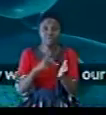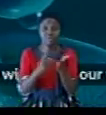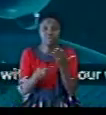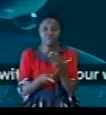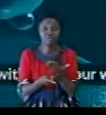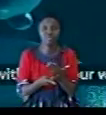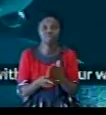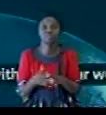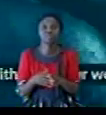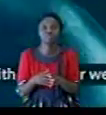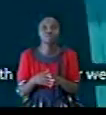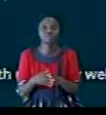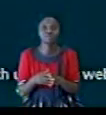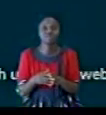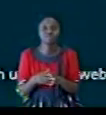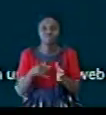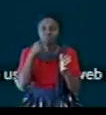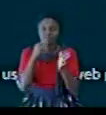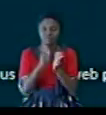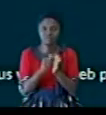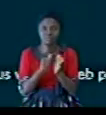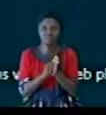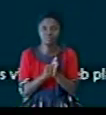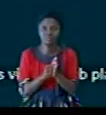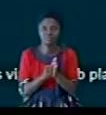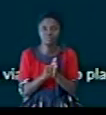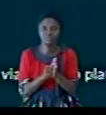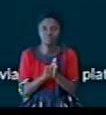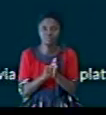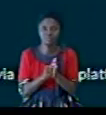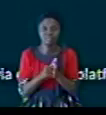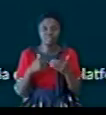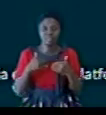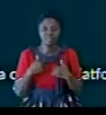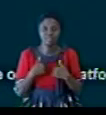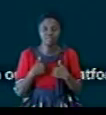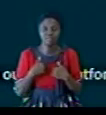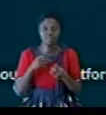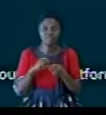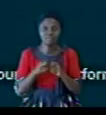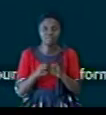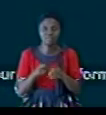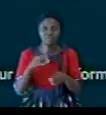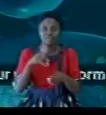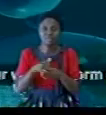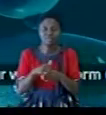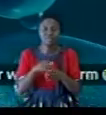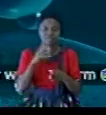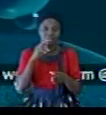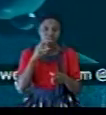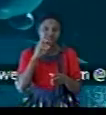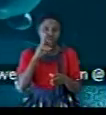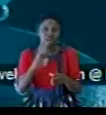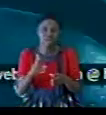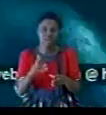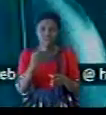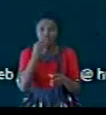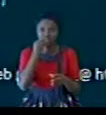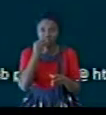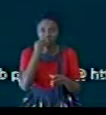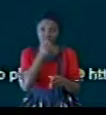affected his walking ability and eating habits. He said he discovered that the pain was due to ulcer,